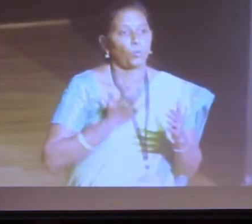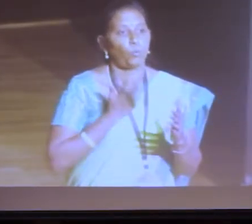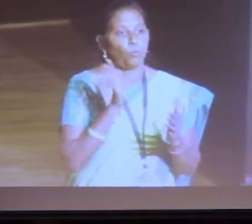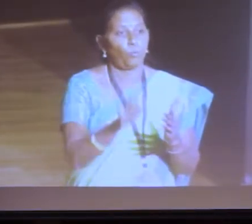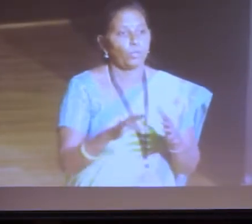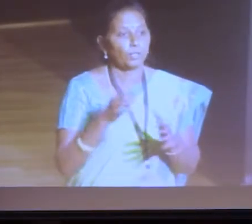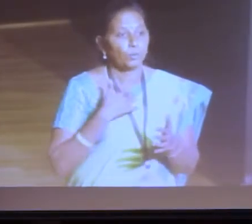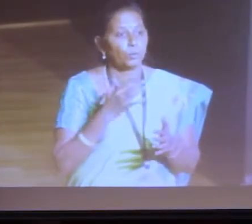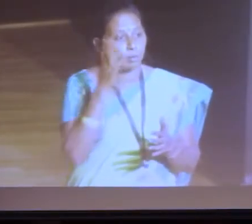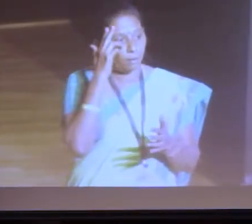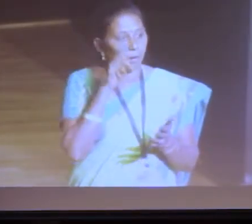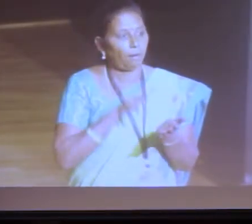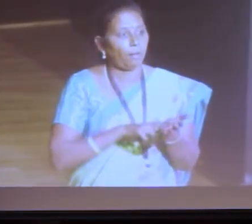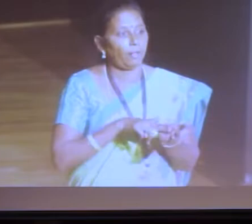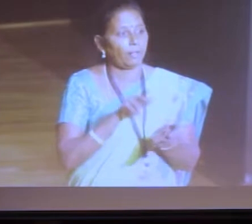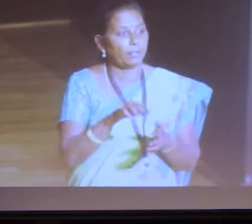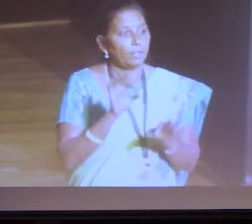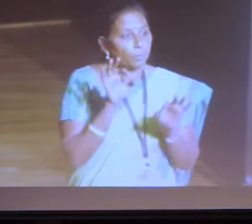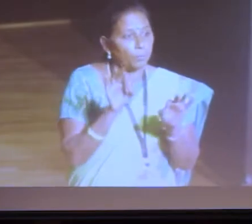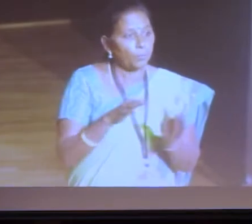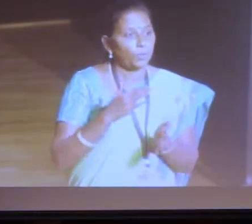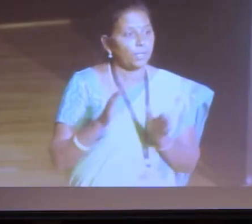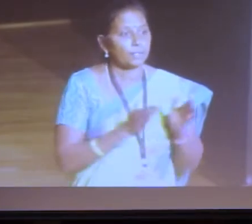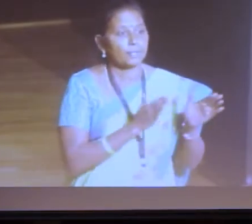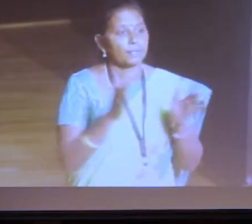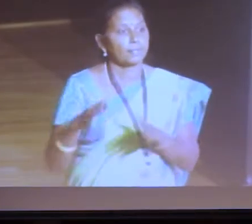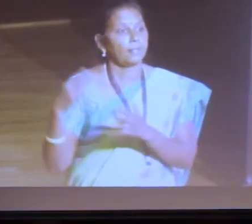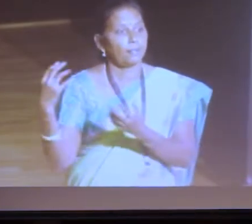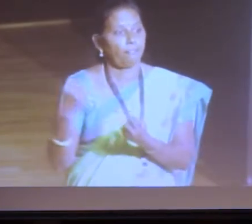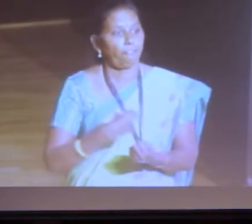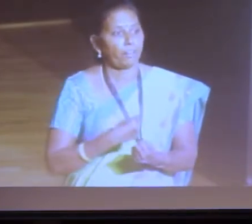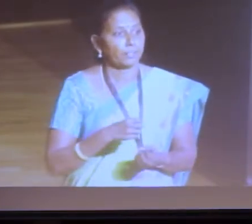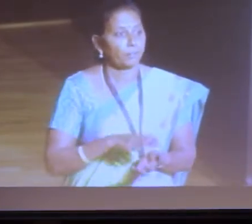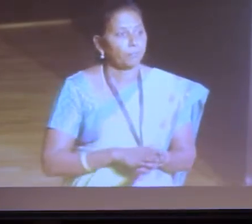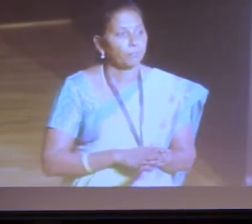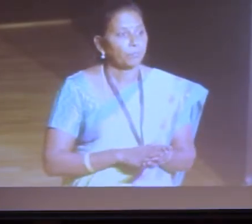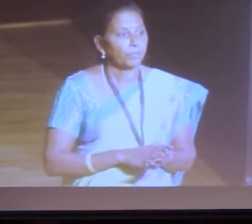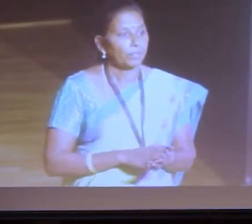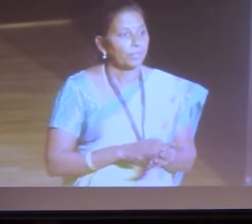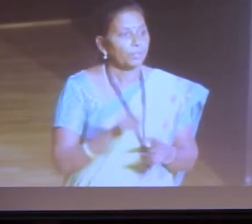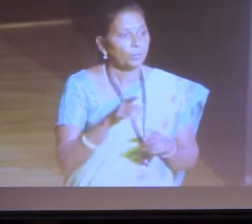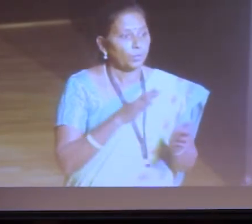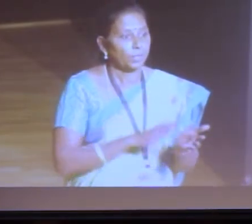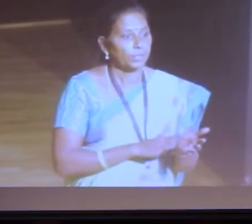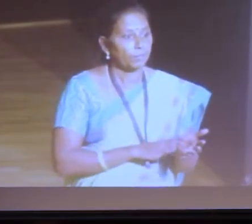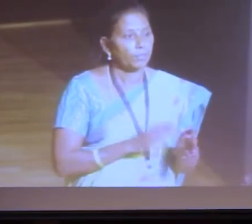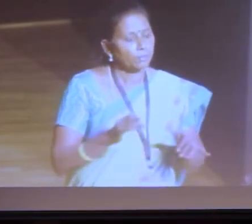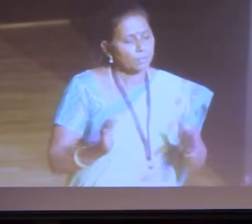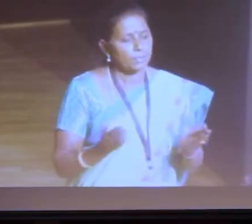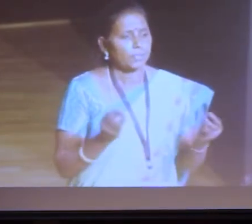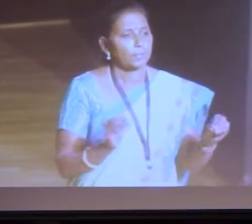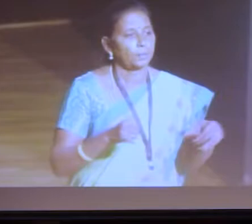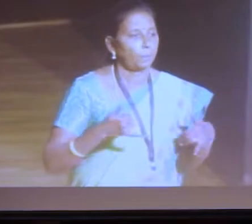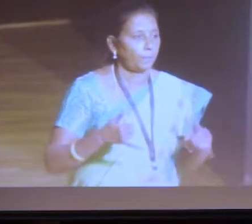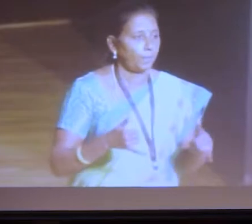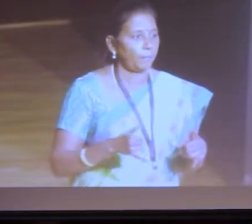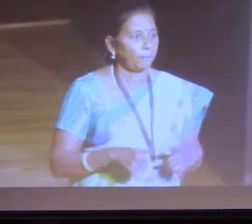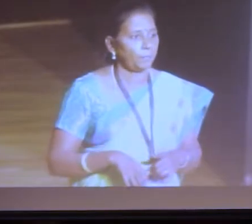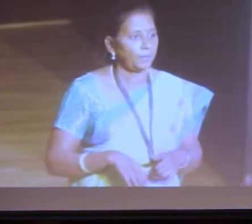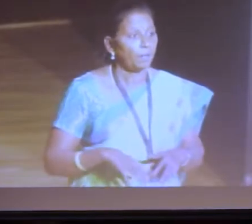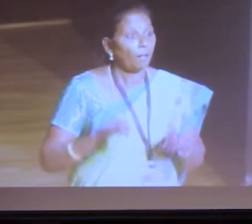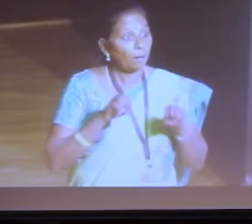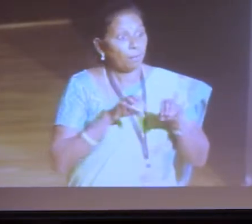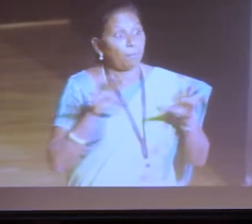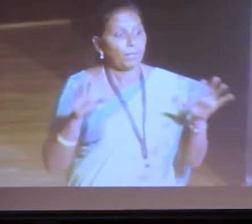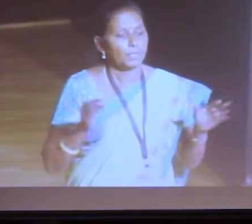person to acquire happens purely as a side effect. You don't tell them you do this to do this, you just play. And